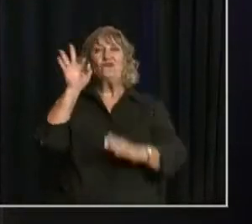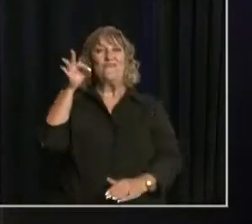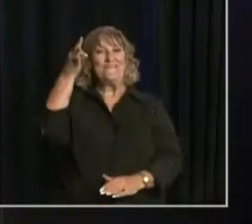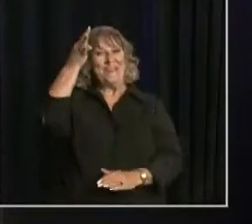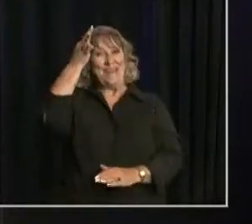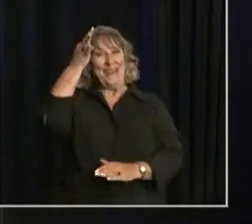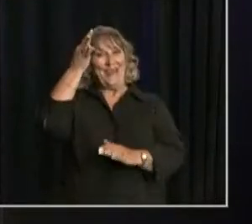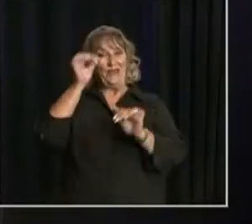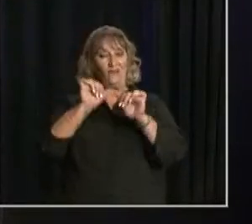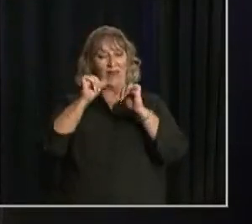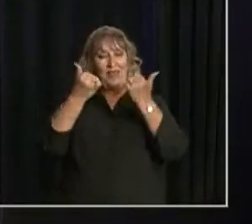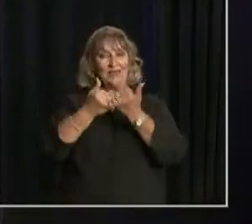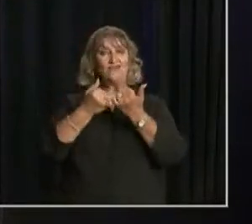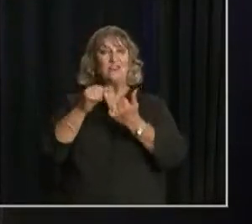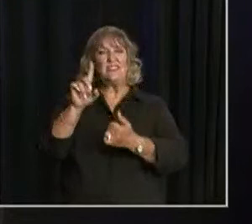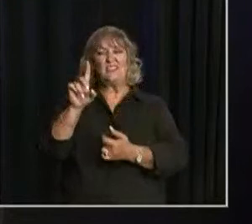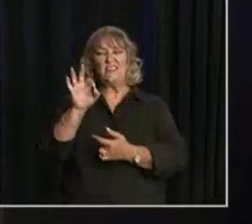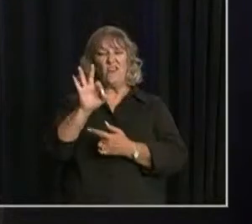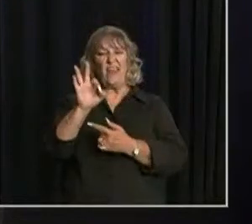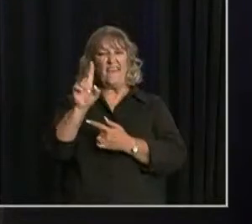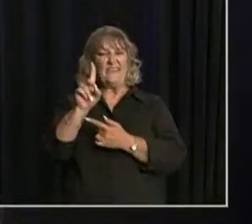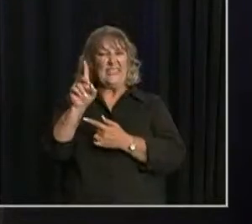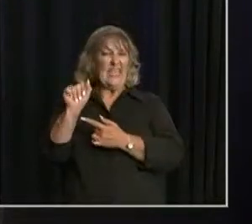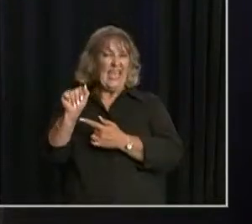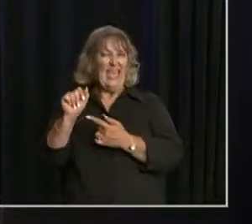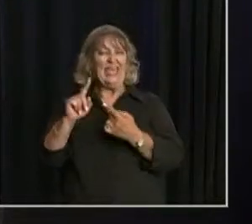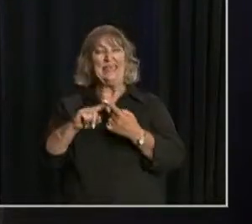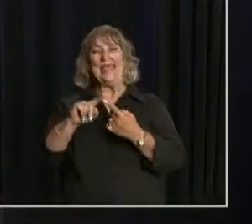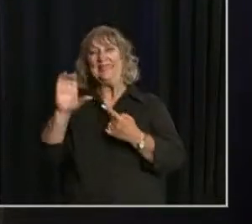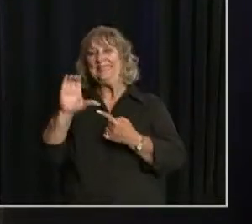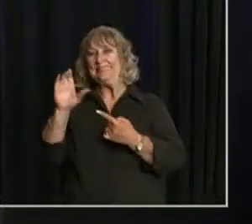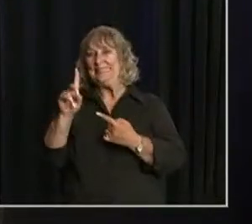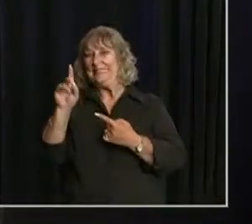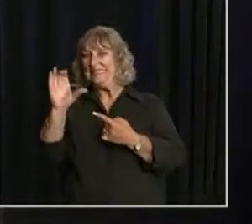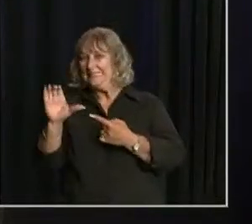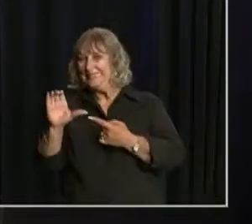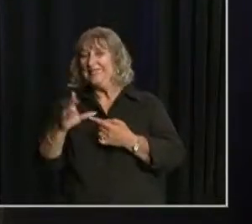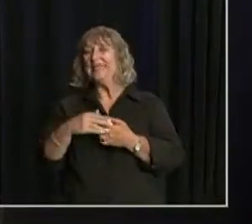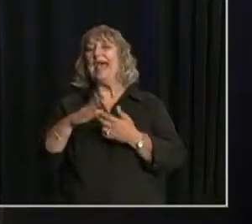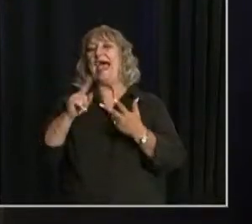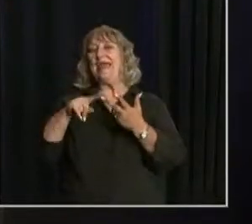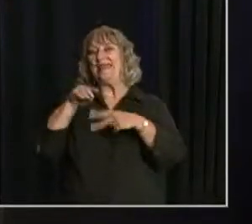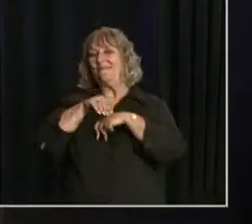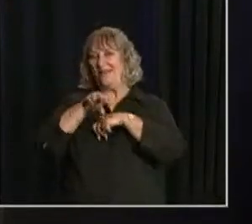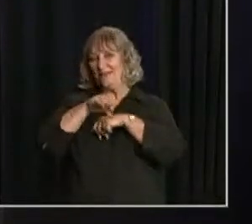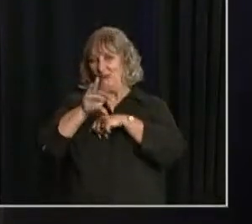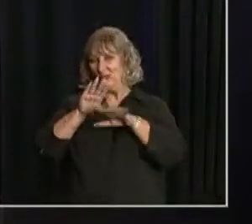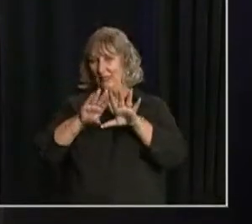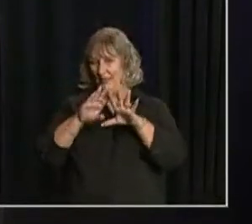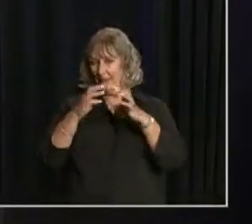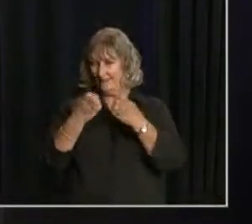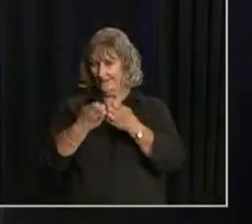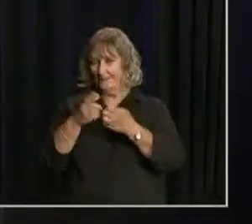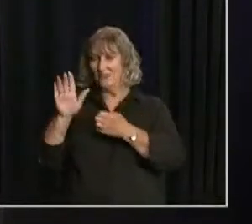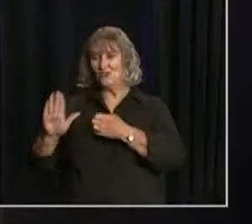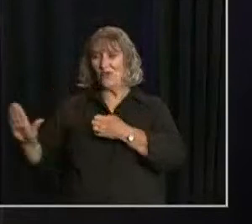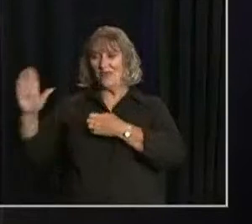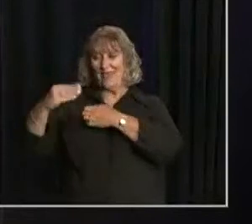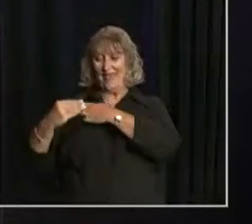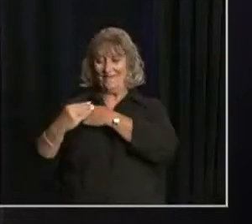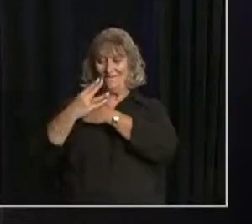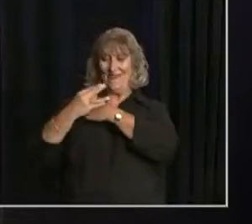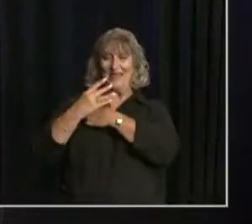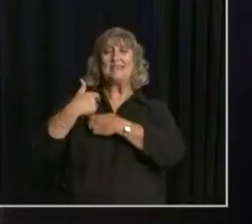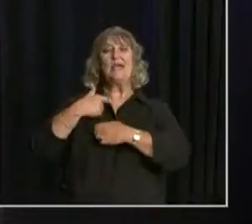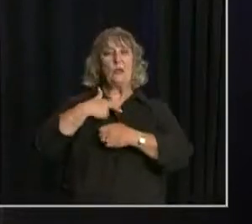mix in terms of the Food and Drug Administration, as well as the Centers for Disease Control and Prevention and the Advisory Committee. So as the guidance becomes available, we'll make